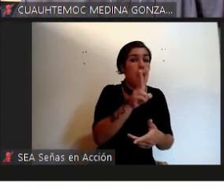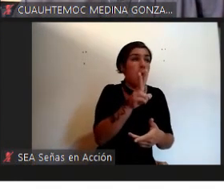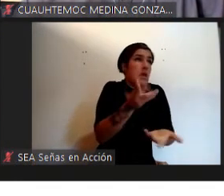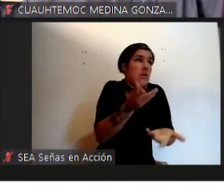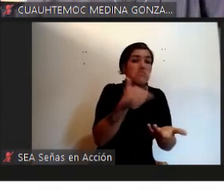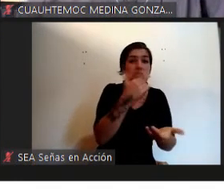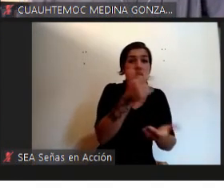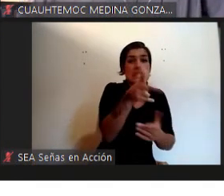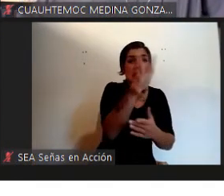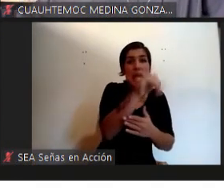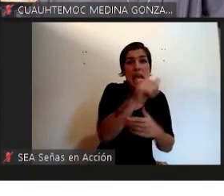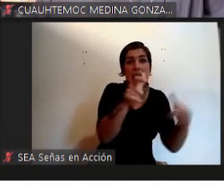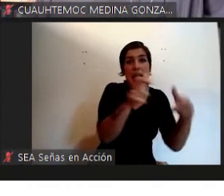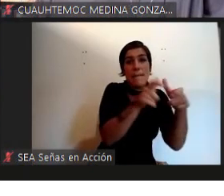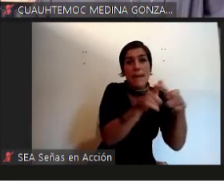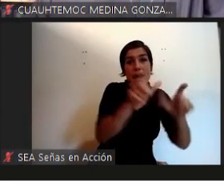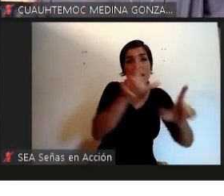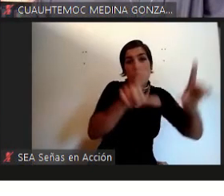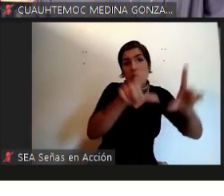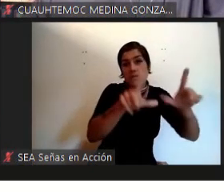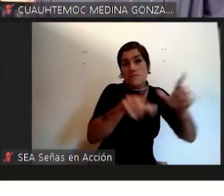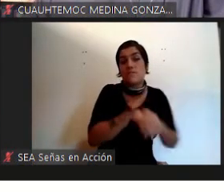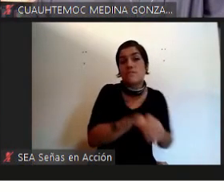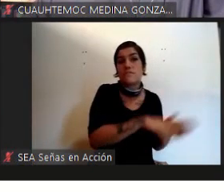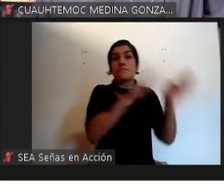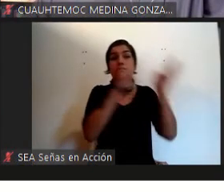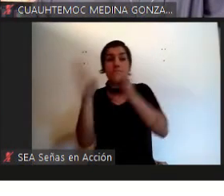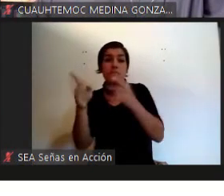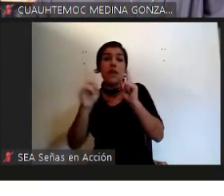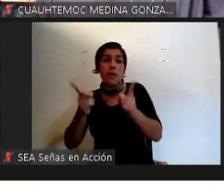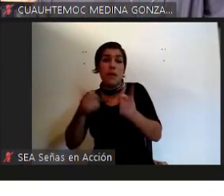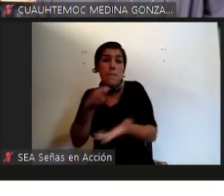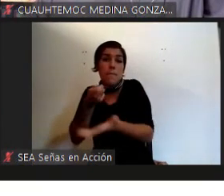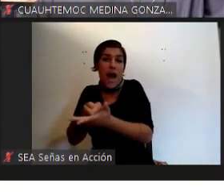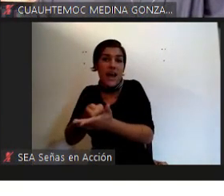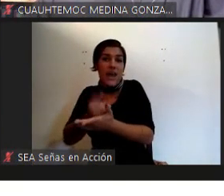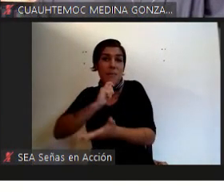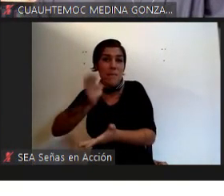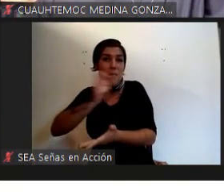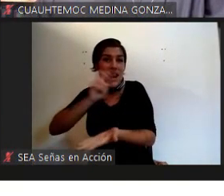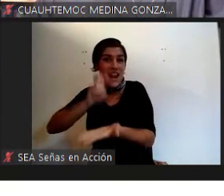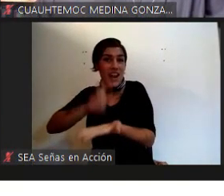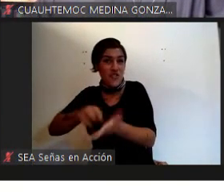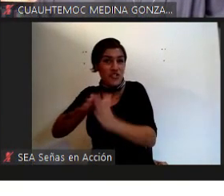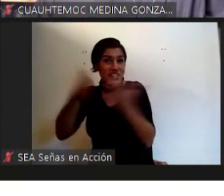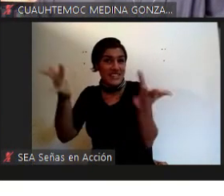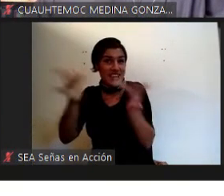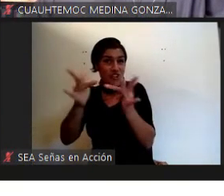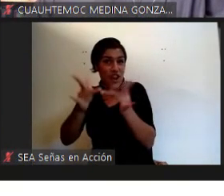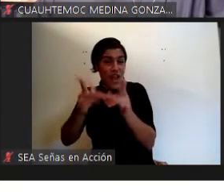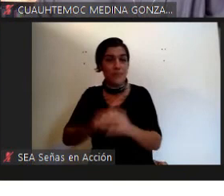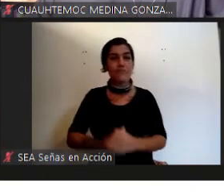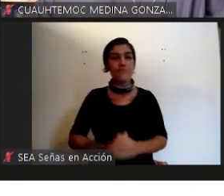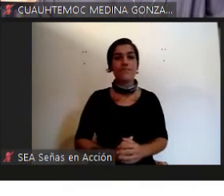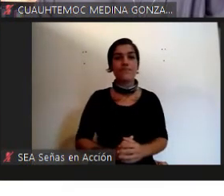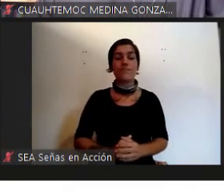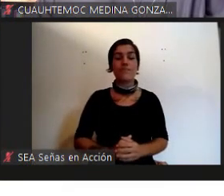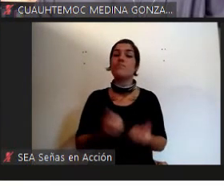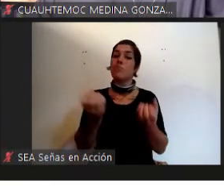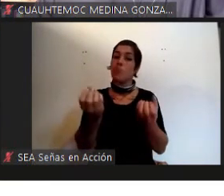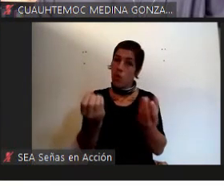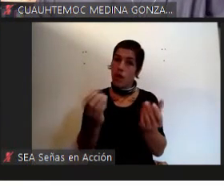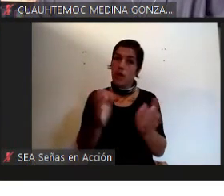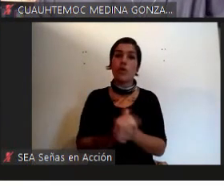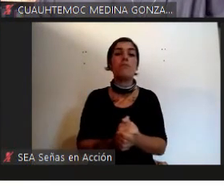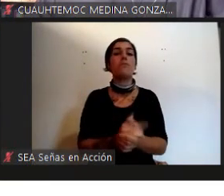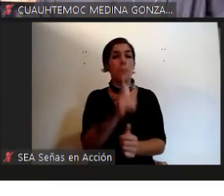Good. We have come down to a different dimension, which is actually not different. It's another